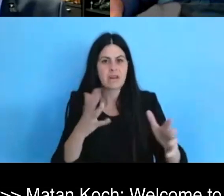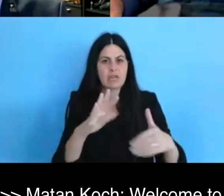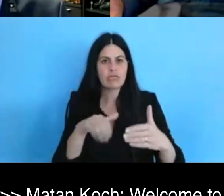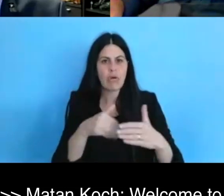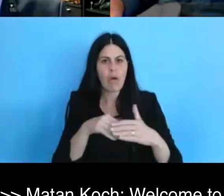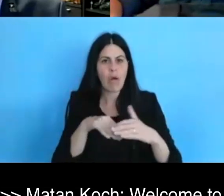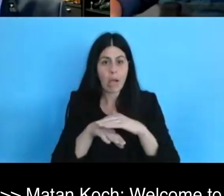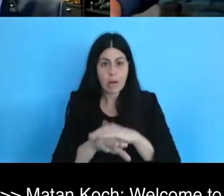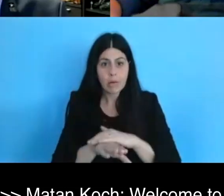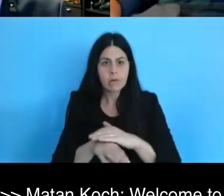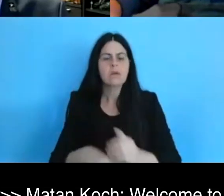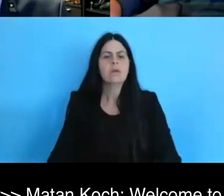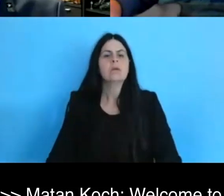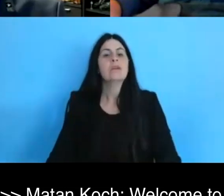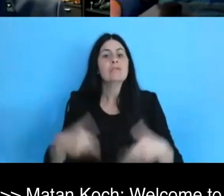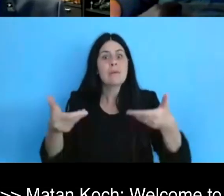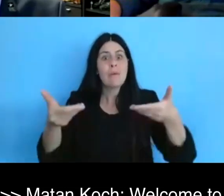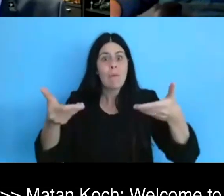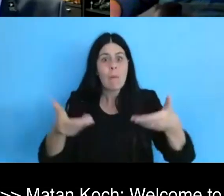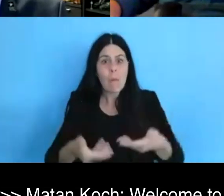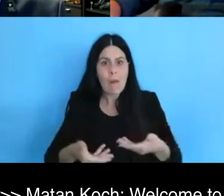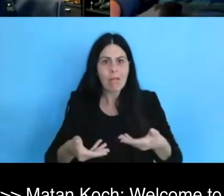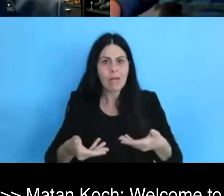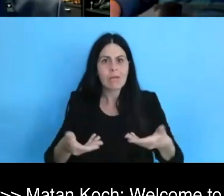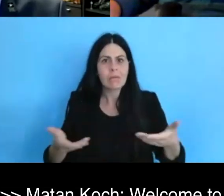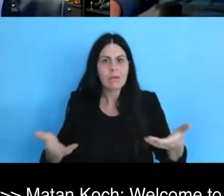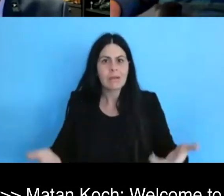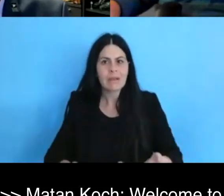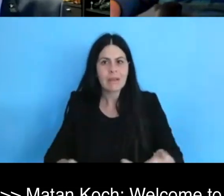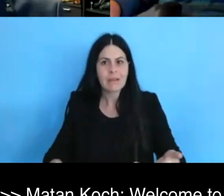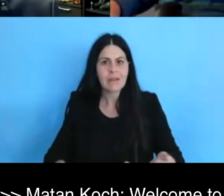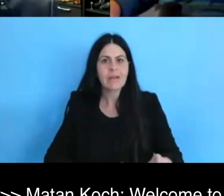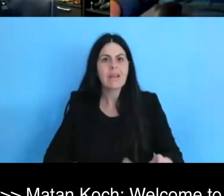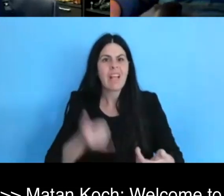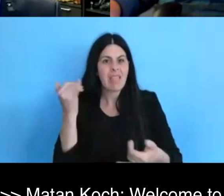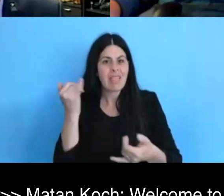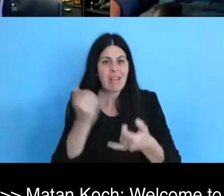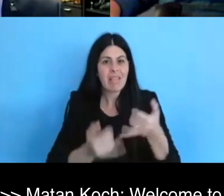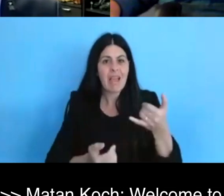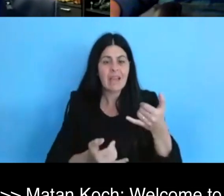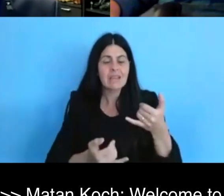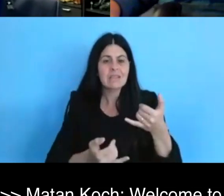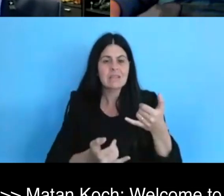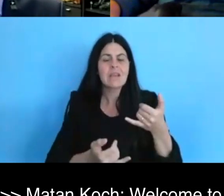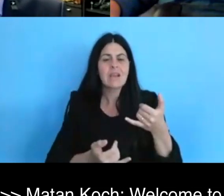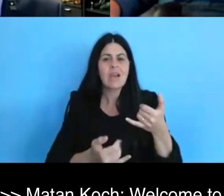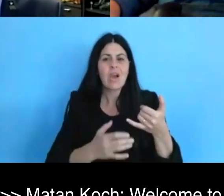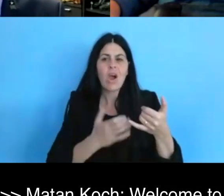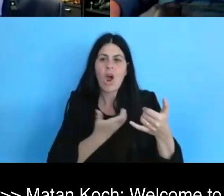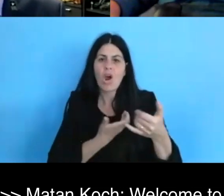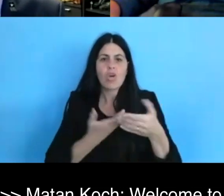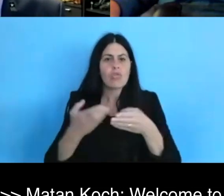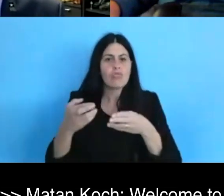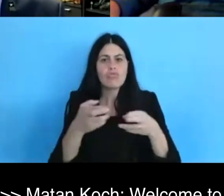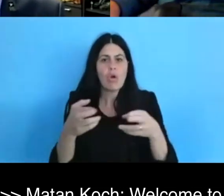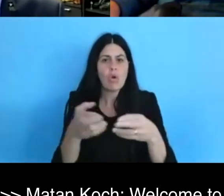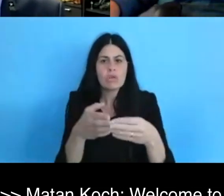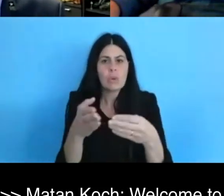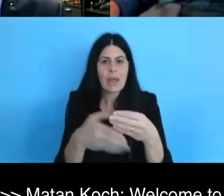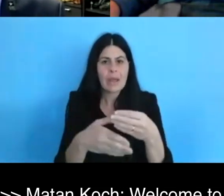welcome to the last in our Road to NDEAM series, which is employing veterans